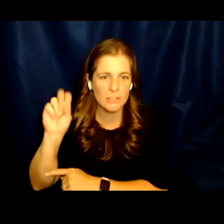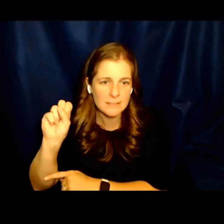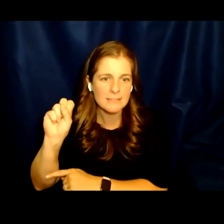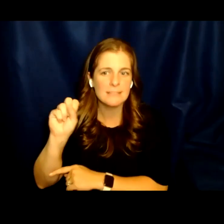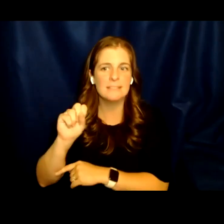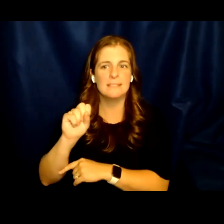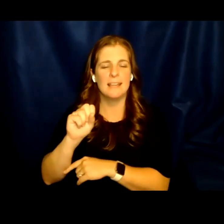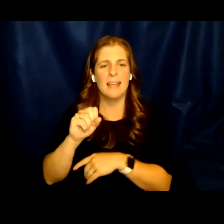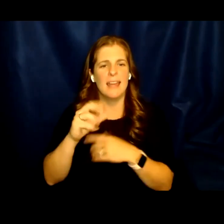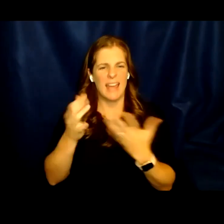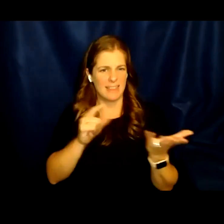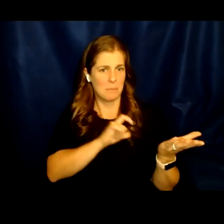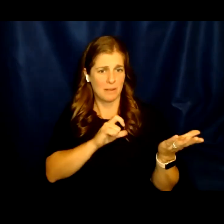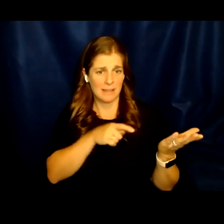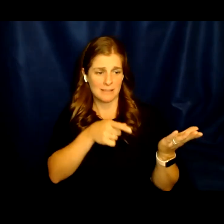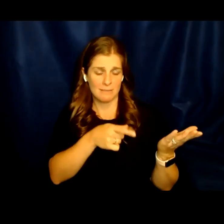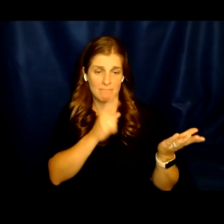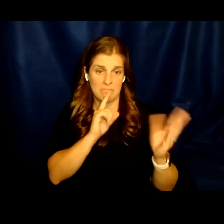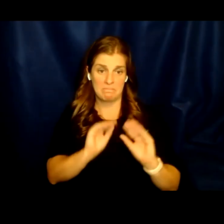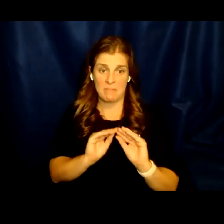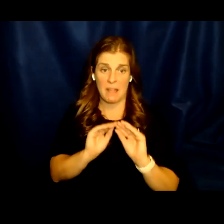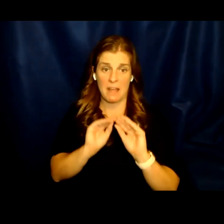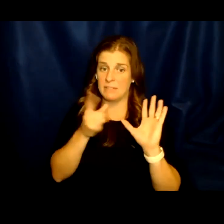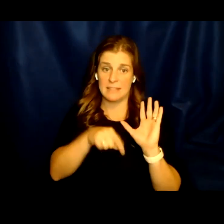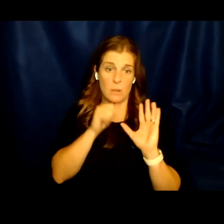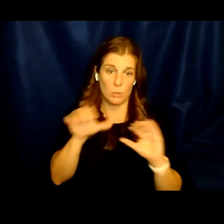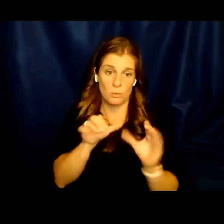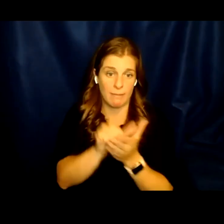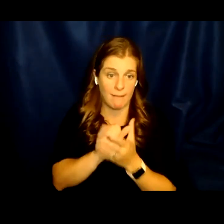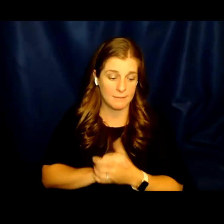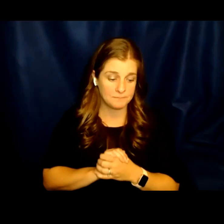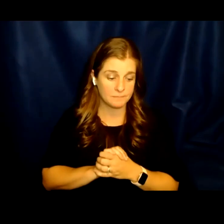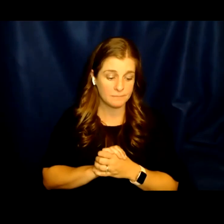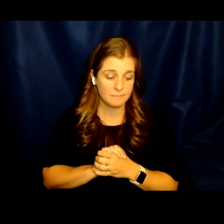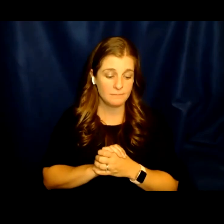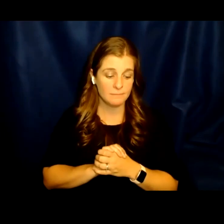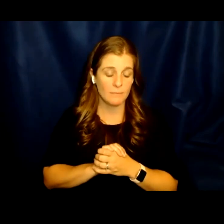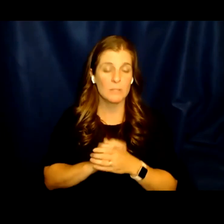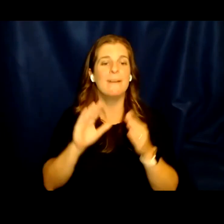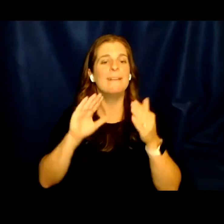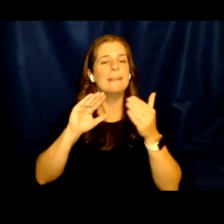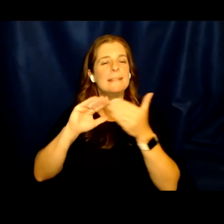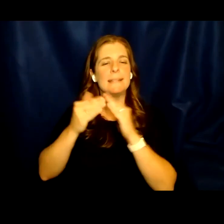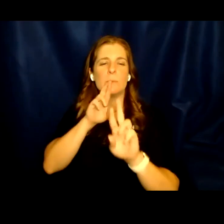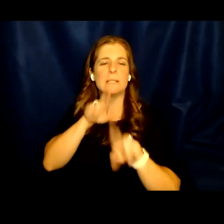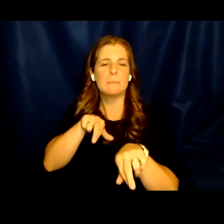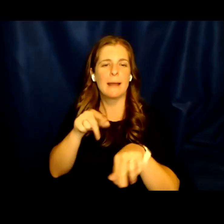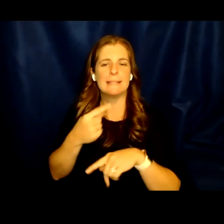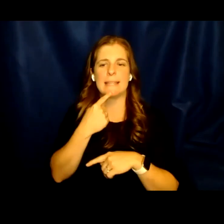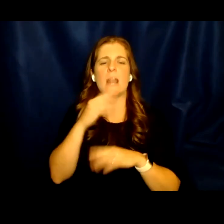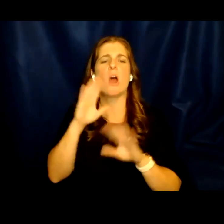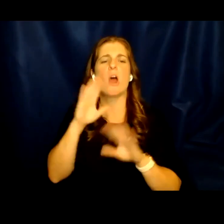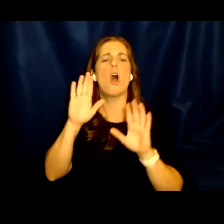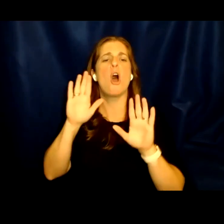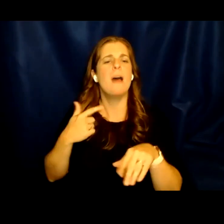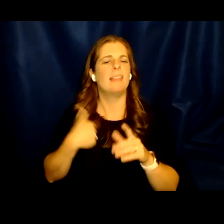that wasn't what they were about or what they were doing. And so the city's response was to say, well, let's audit the Toronto Police